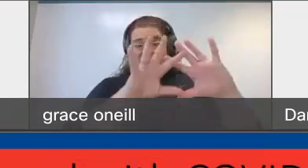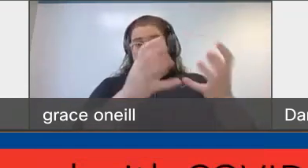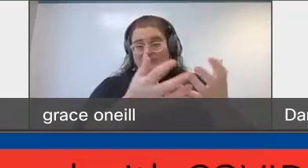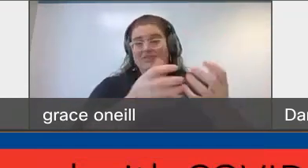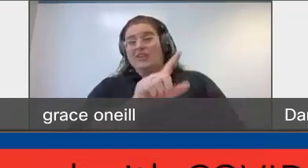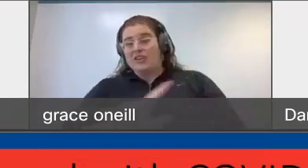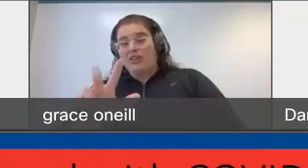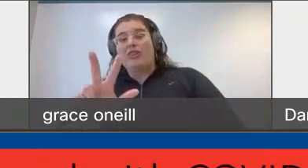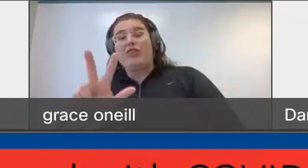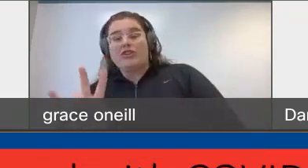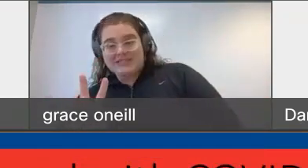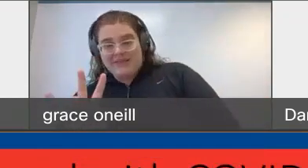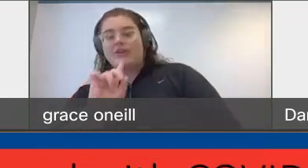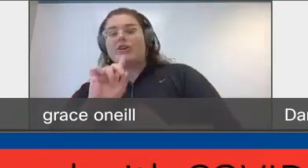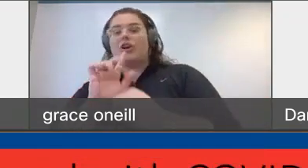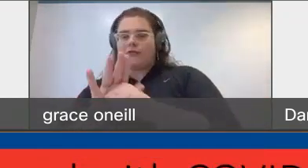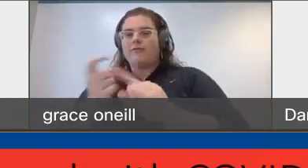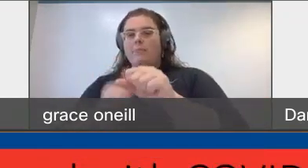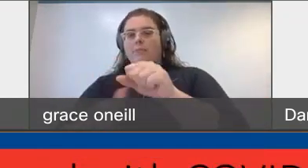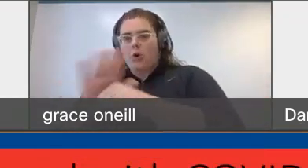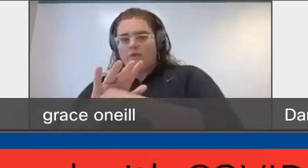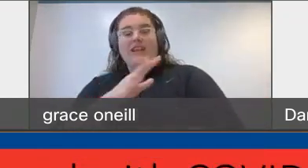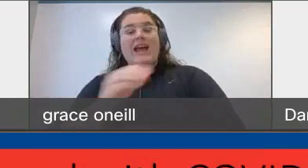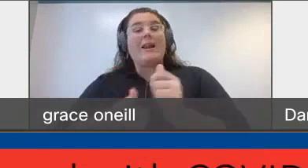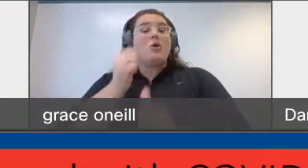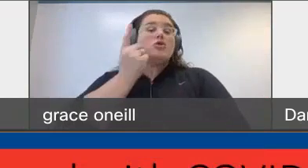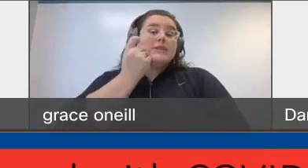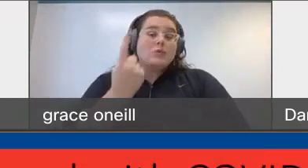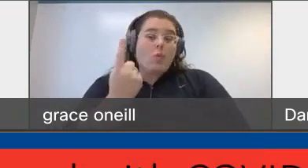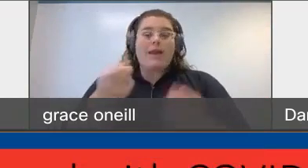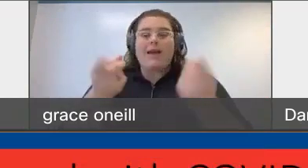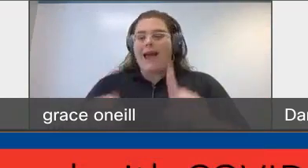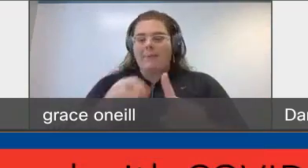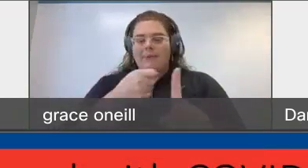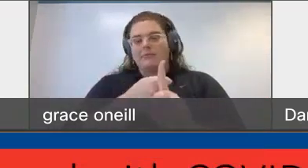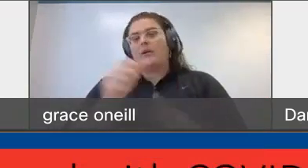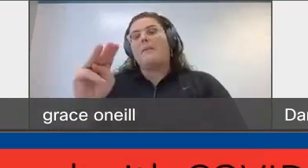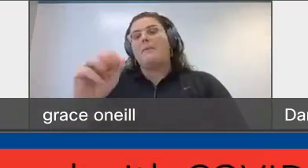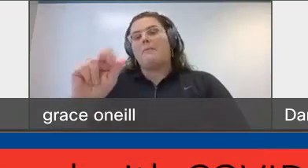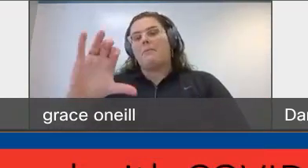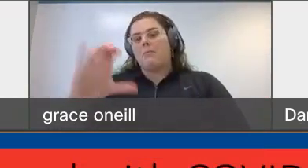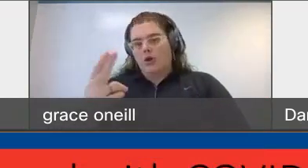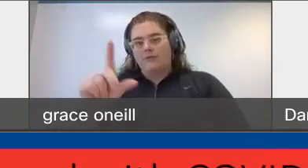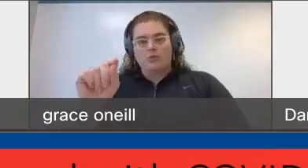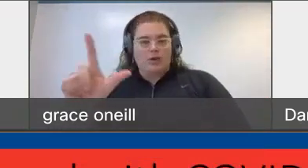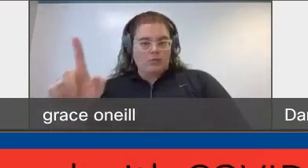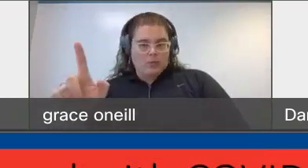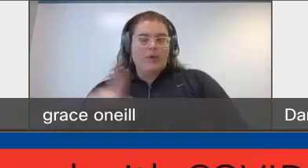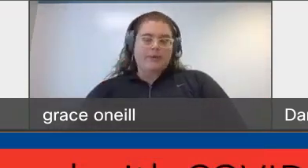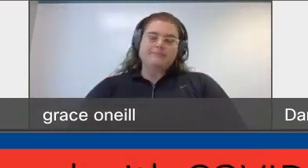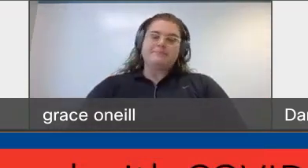COVID deaths, and the last confirmed COVID death was in March of 2021.